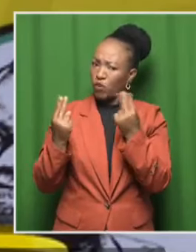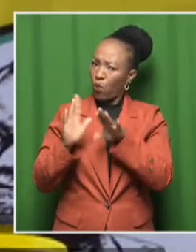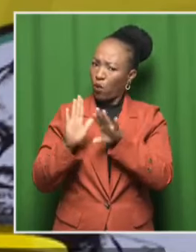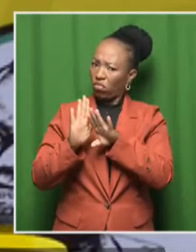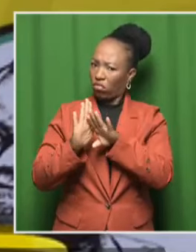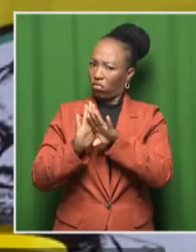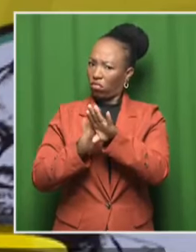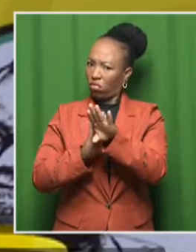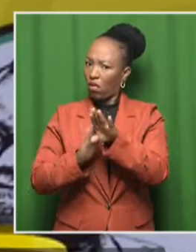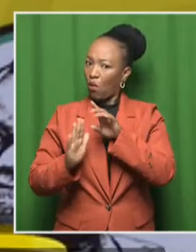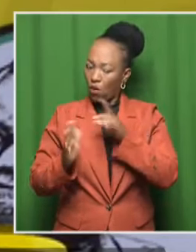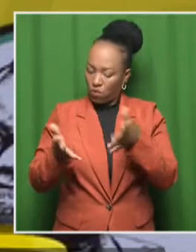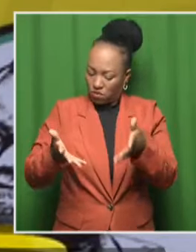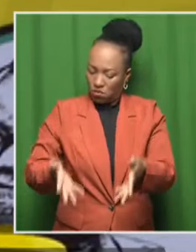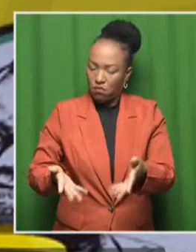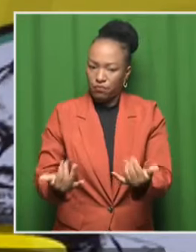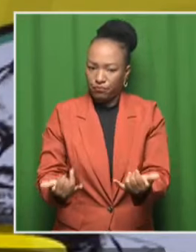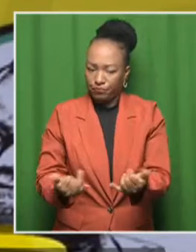here today.